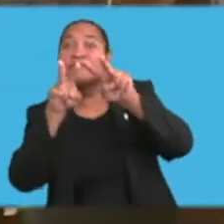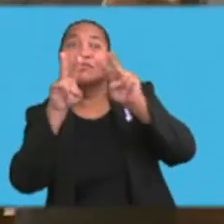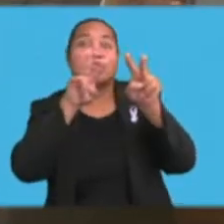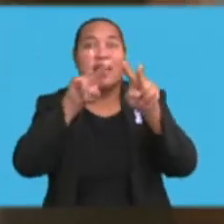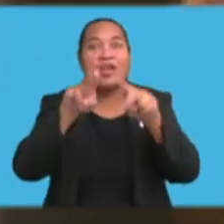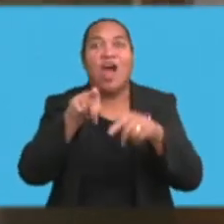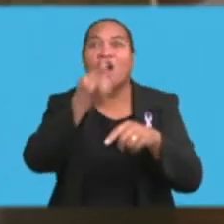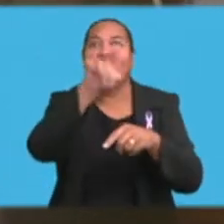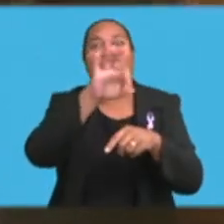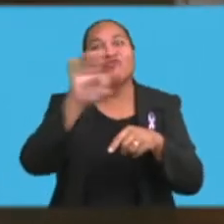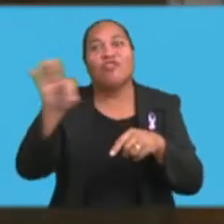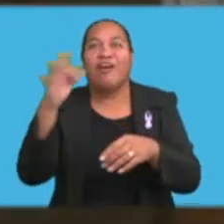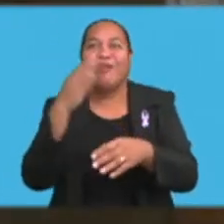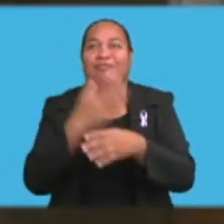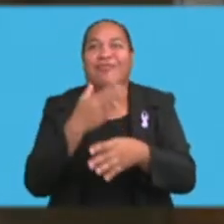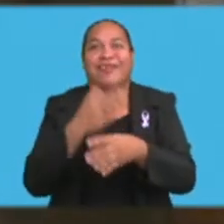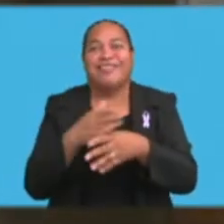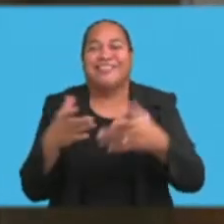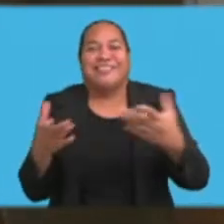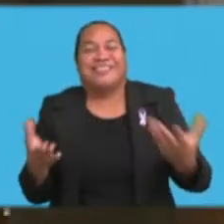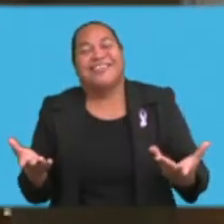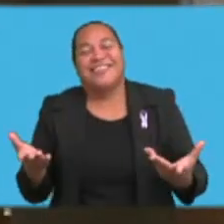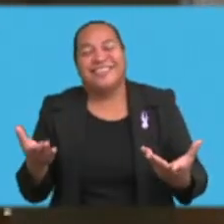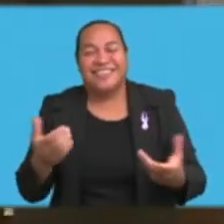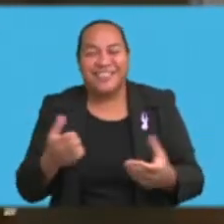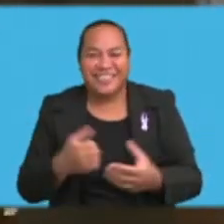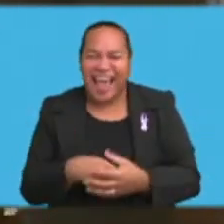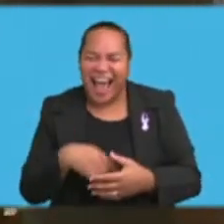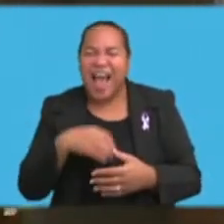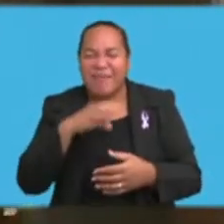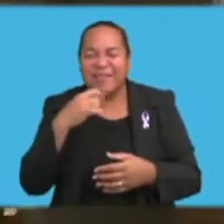fully functional, but I'm saying that that can happen.